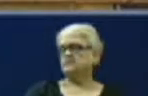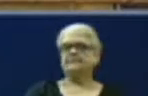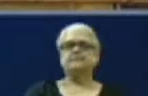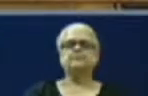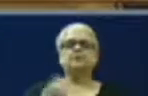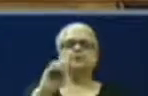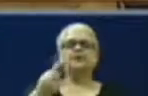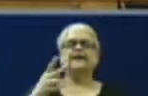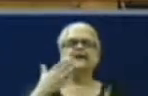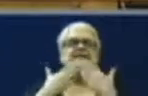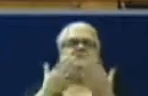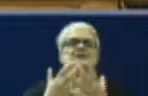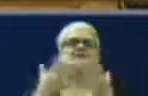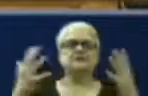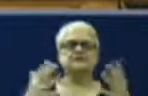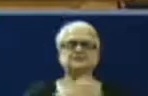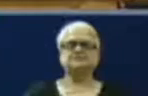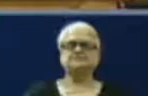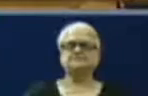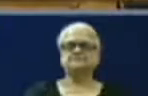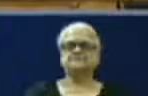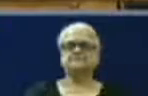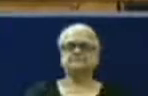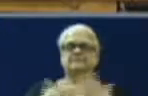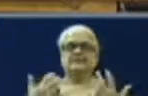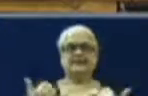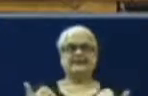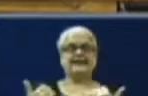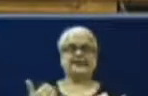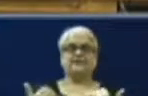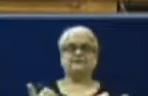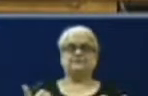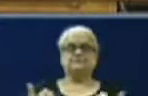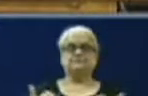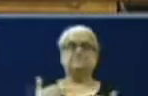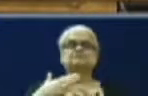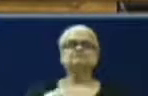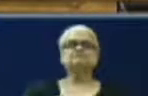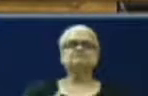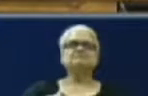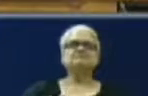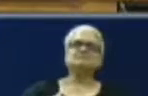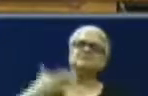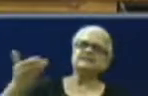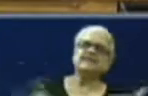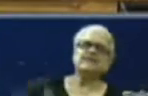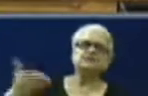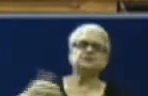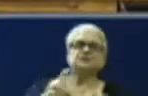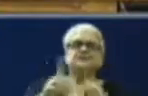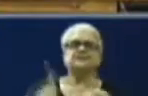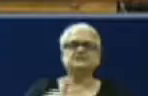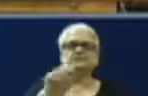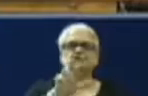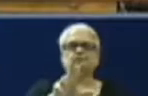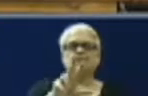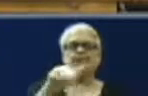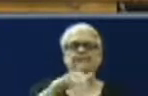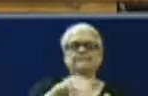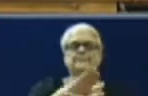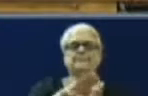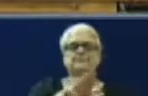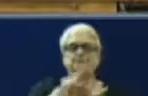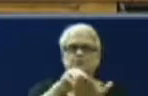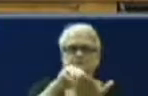Okay, thank you very much. Now it is my pleasure to introduce some of our District 3 middle school